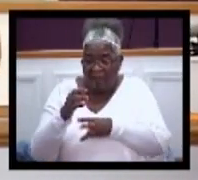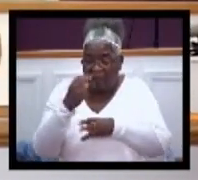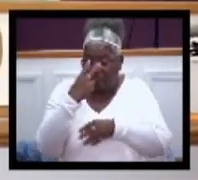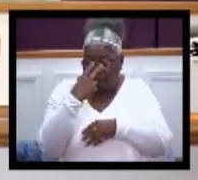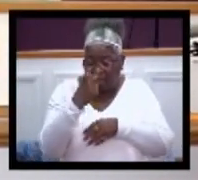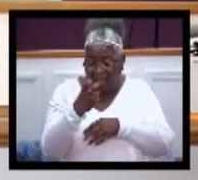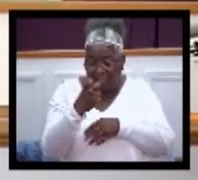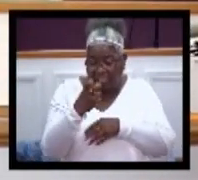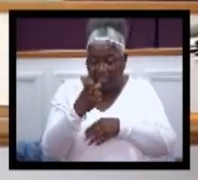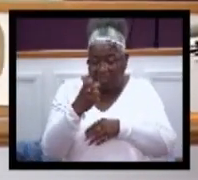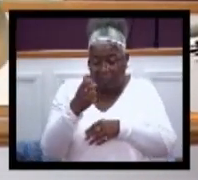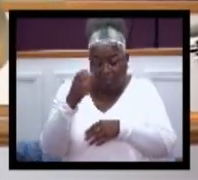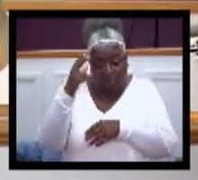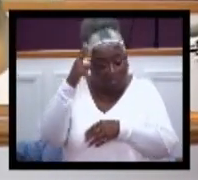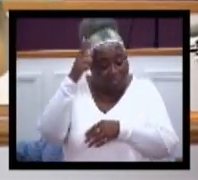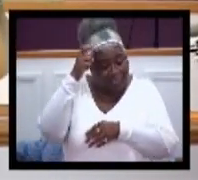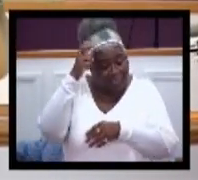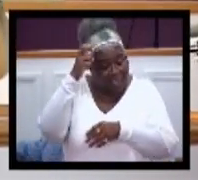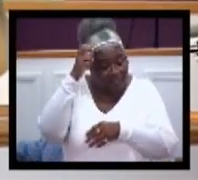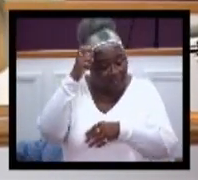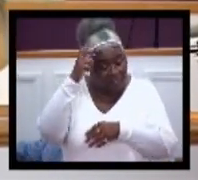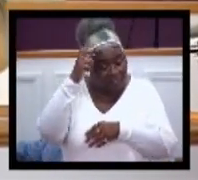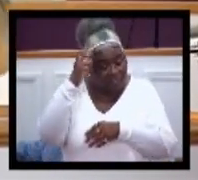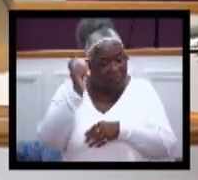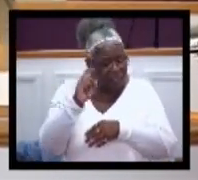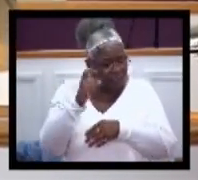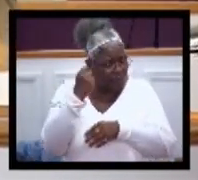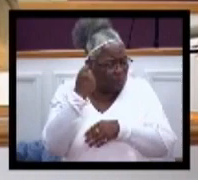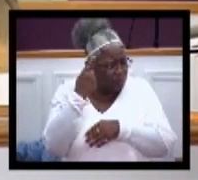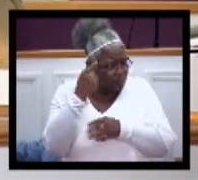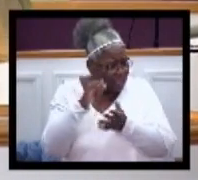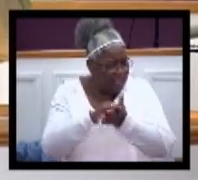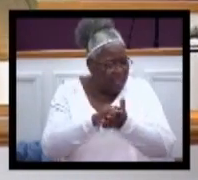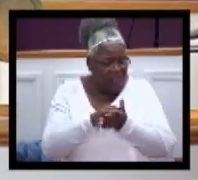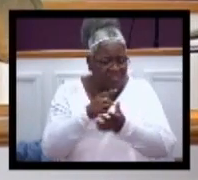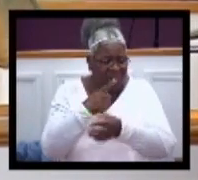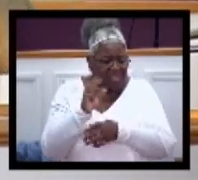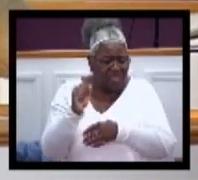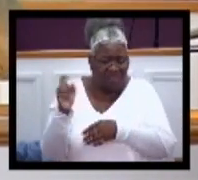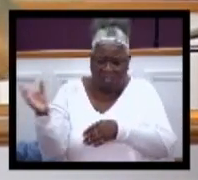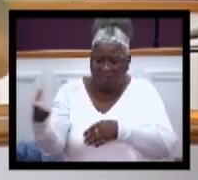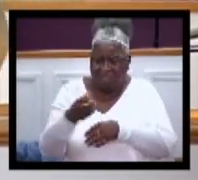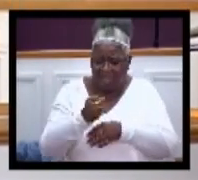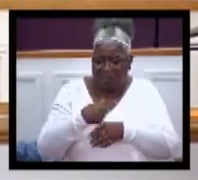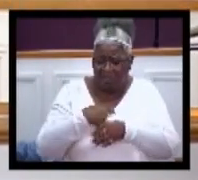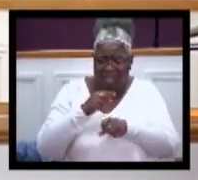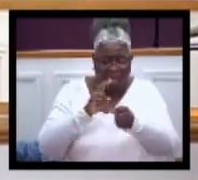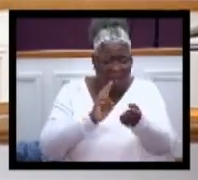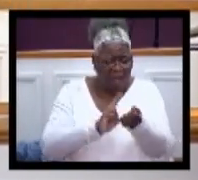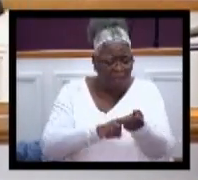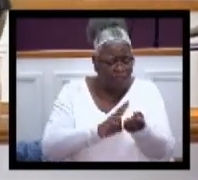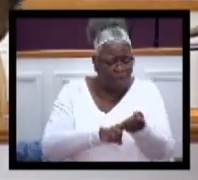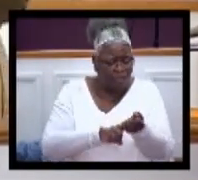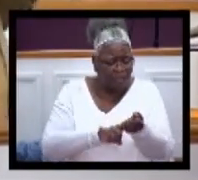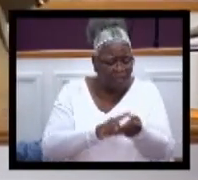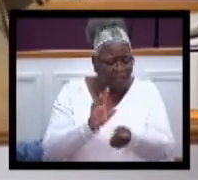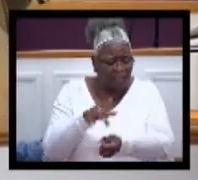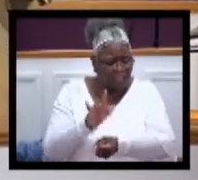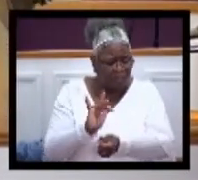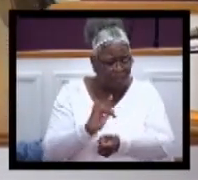the devil's eyes. She should have caught that. And she said, yes, go get me a nurse. And guess